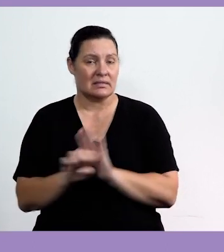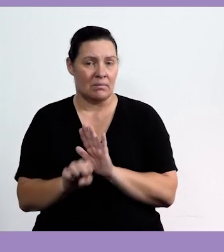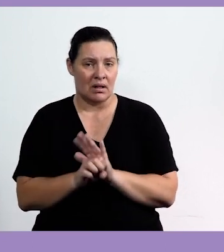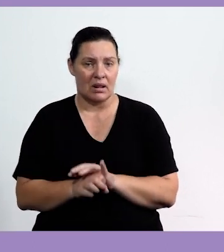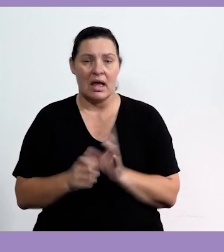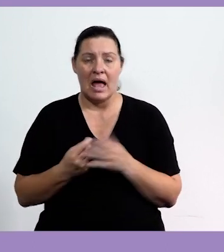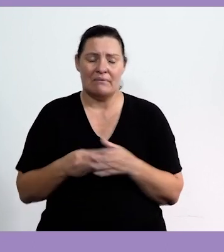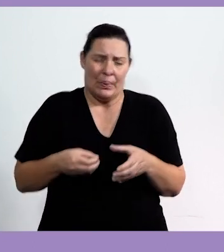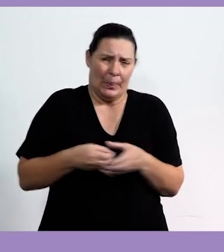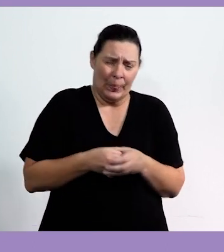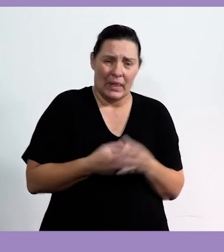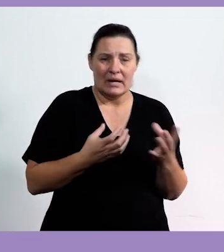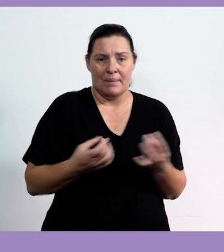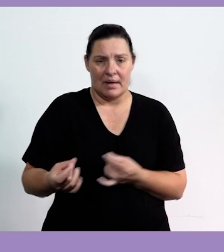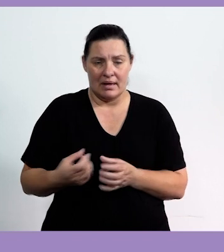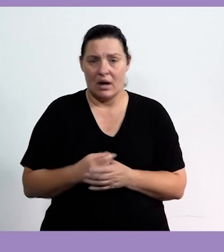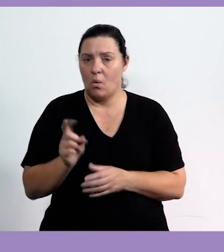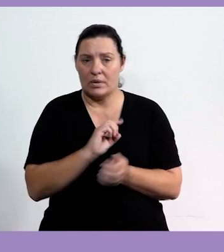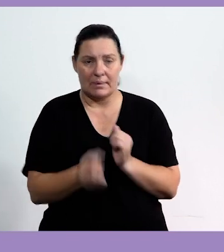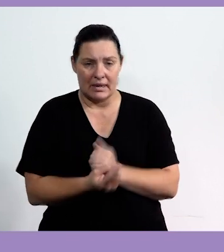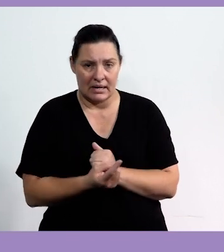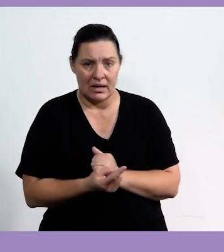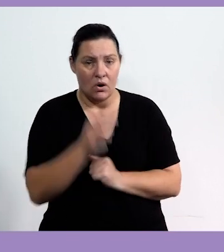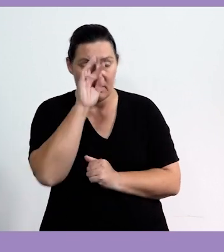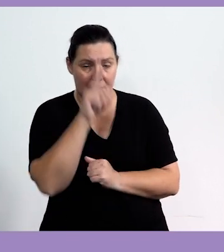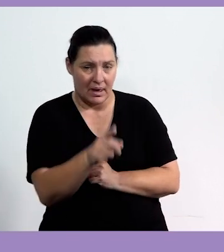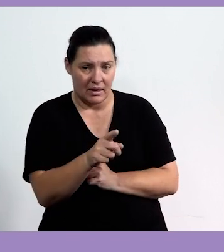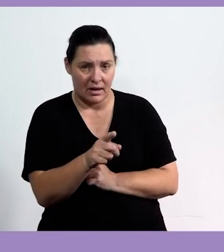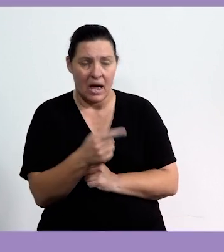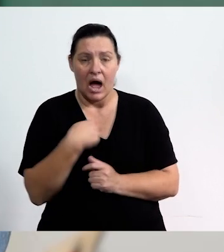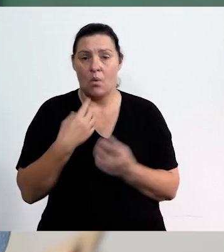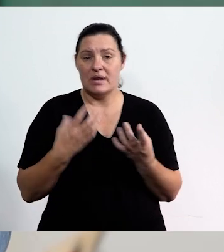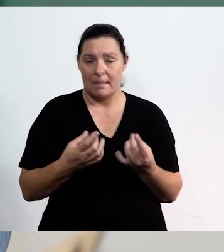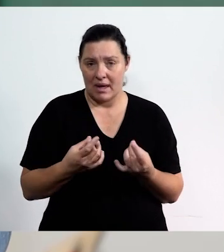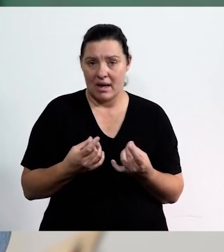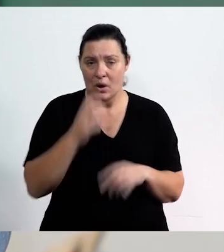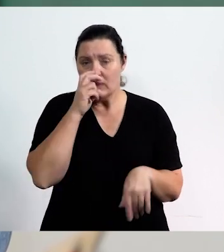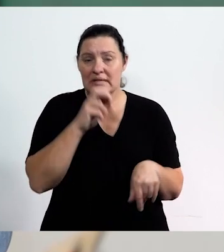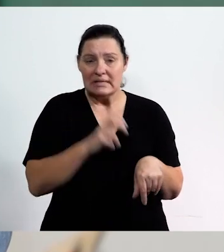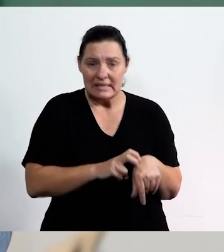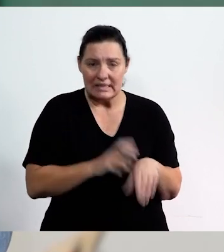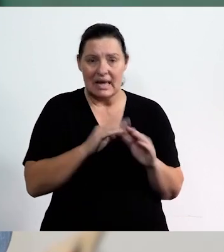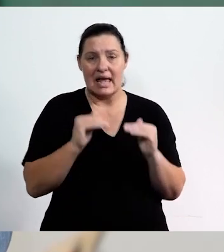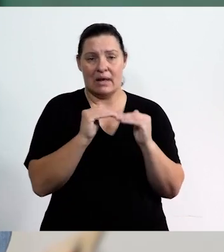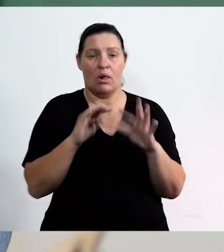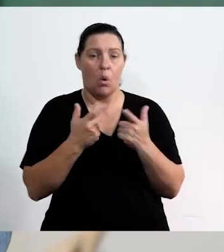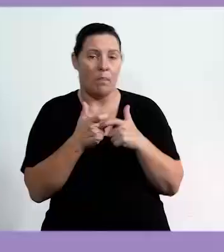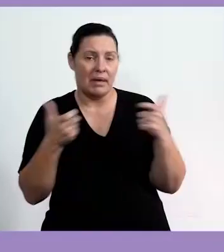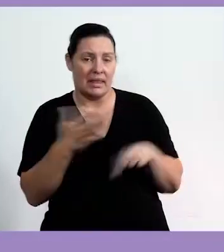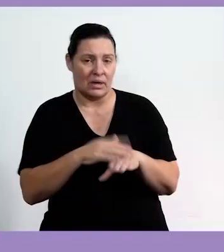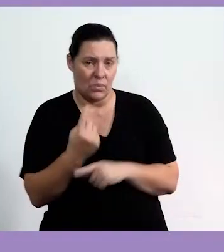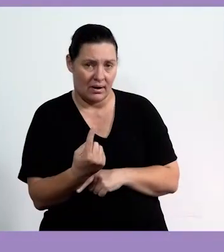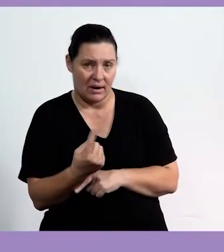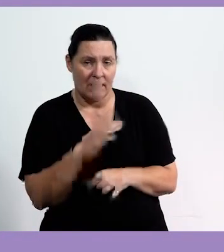Another example is if I have a very small number. And what is happening here? Remember, our number needs to be equal